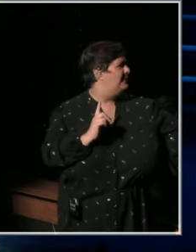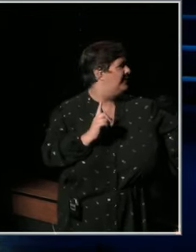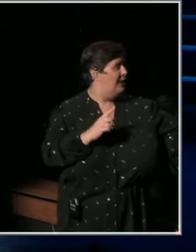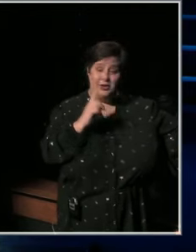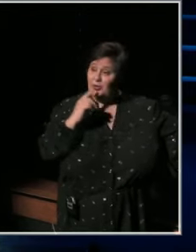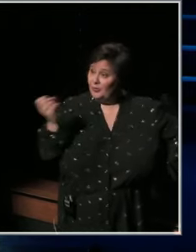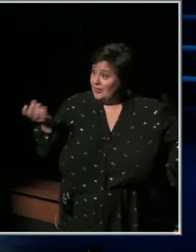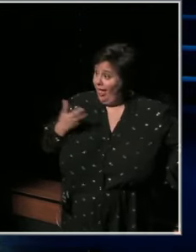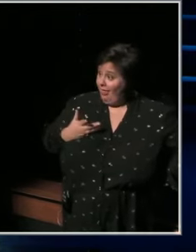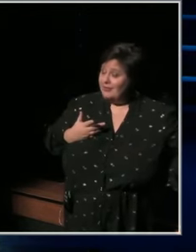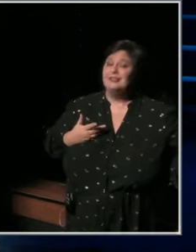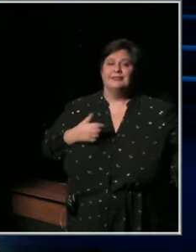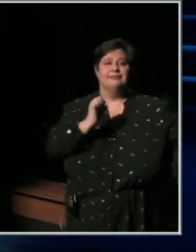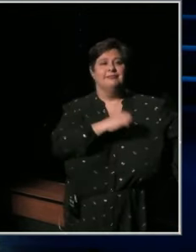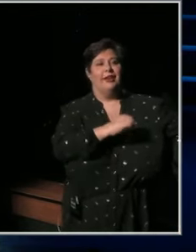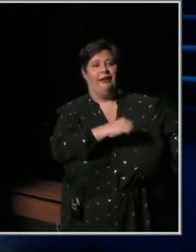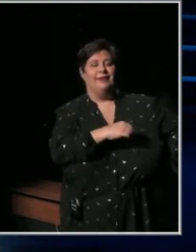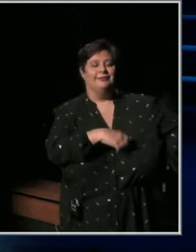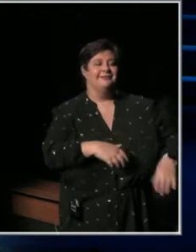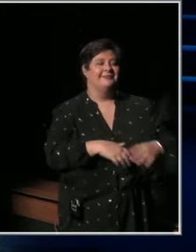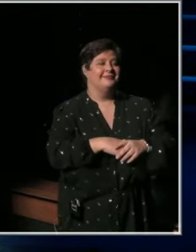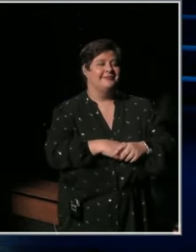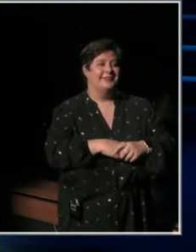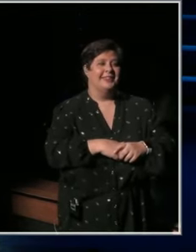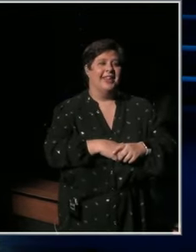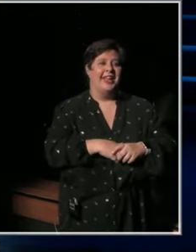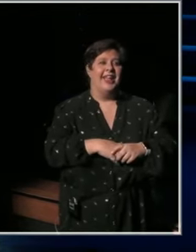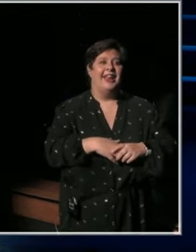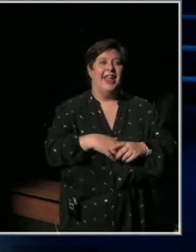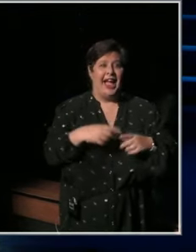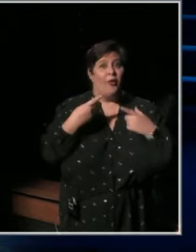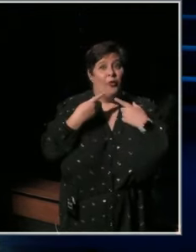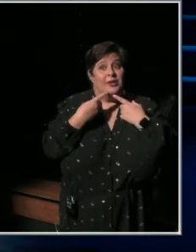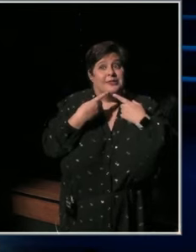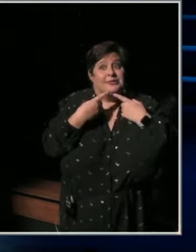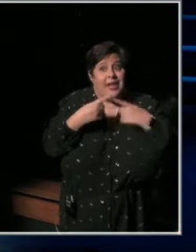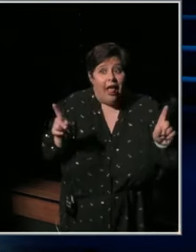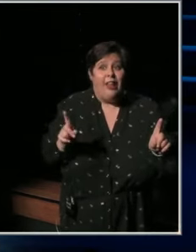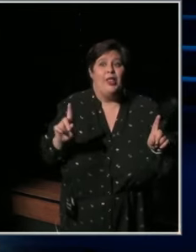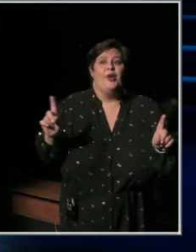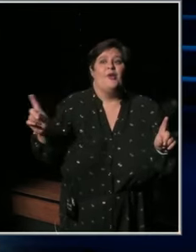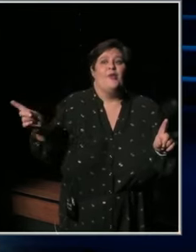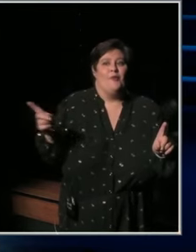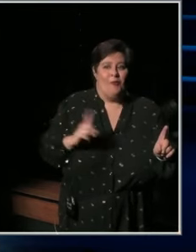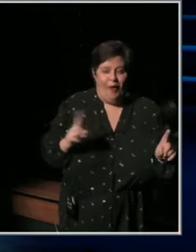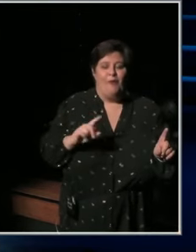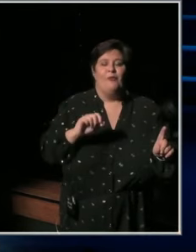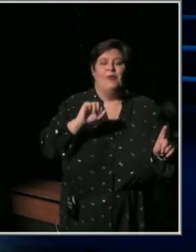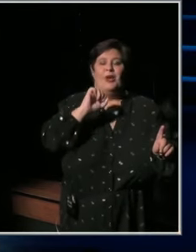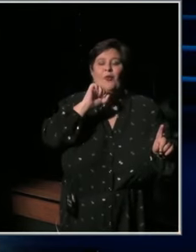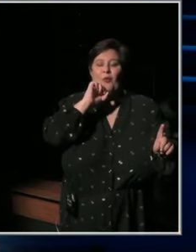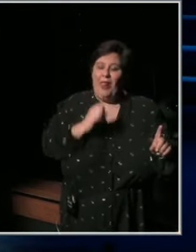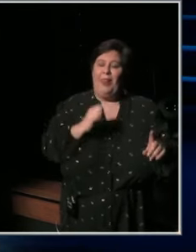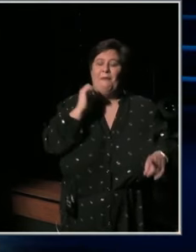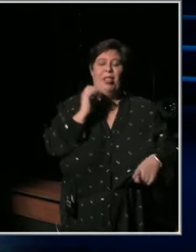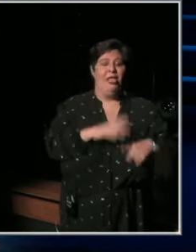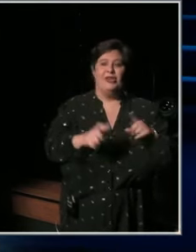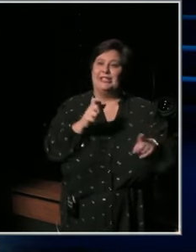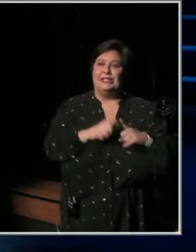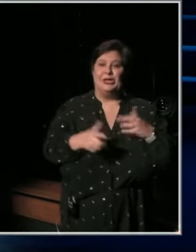Are you going to tell us? Yeah. I'll tell you what we're gonna bloody